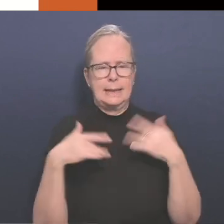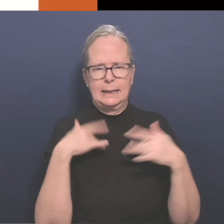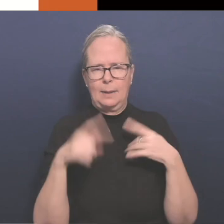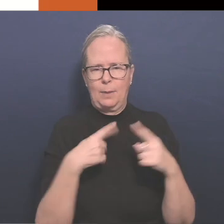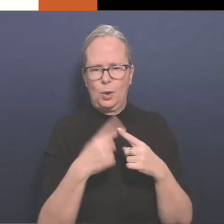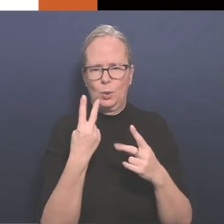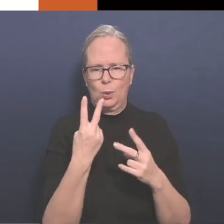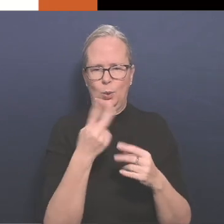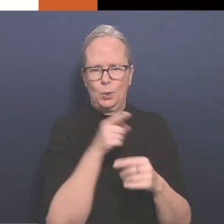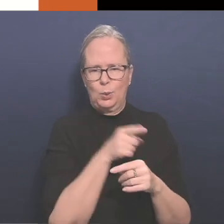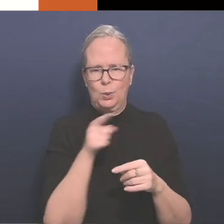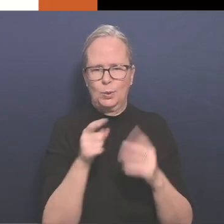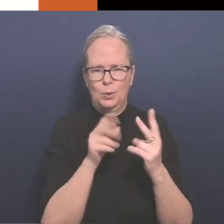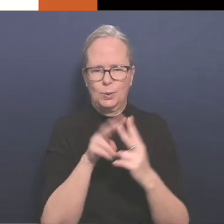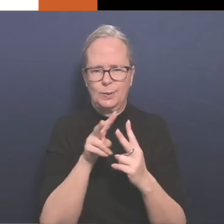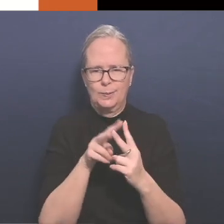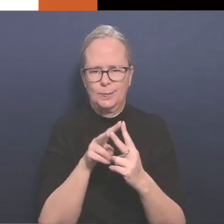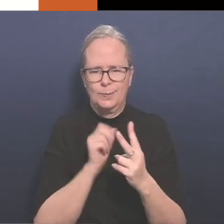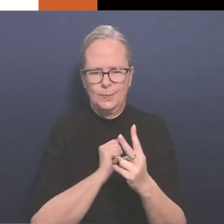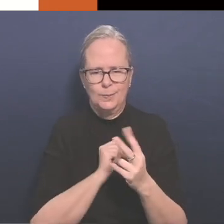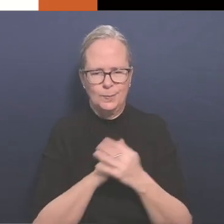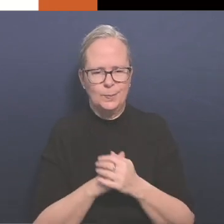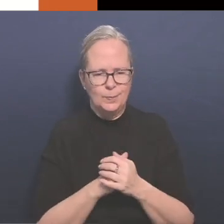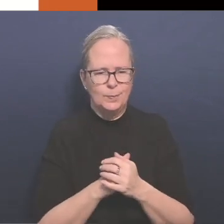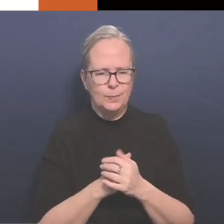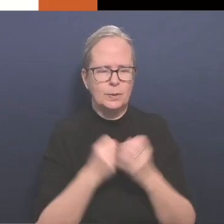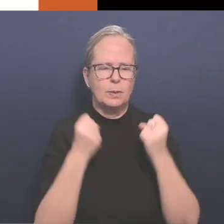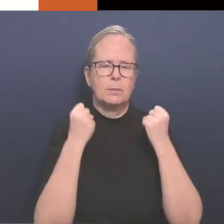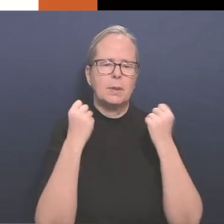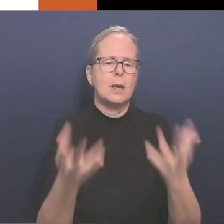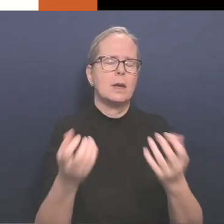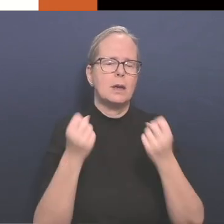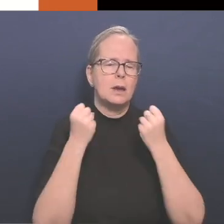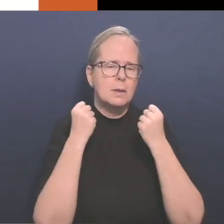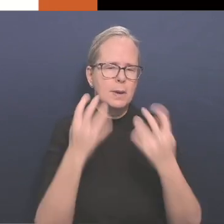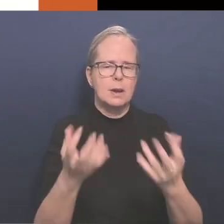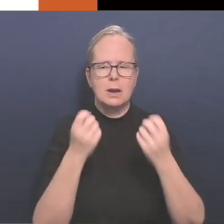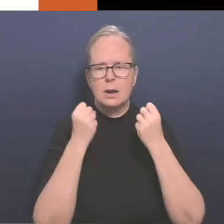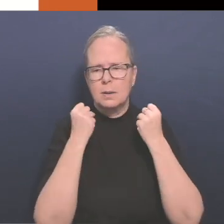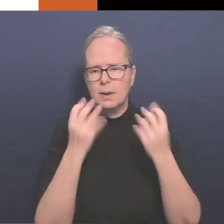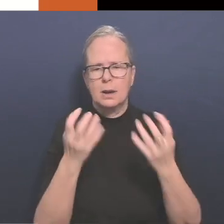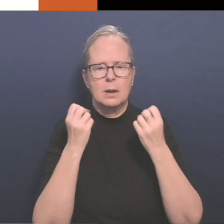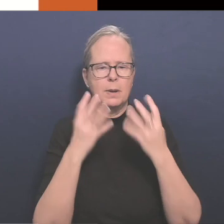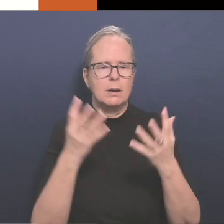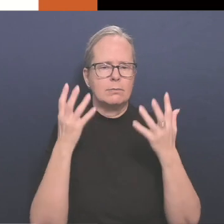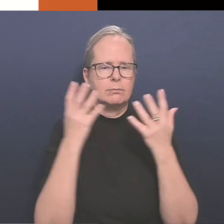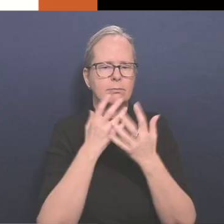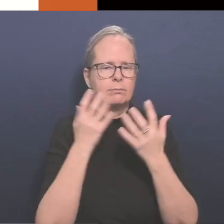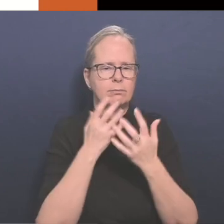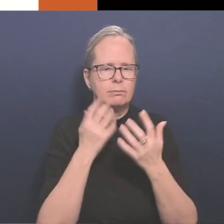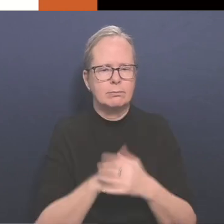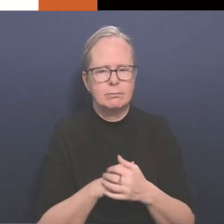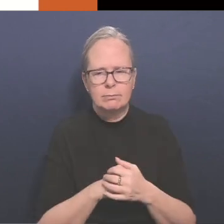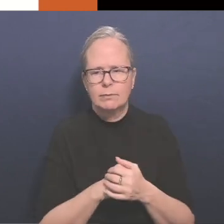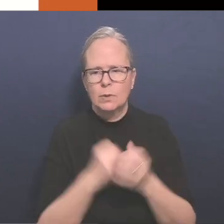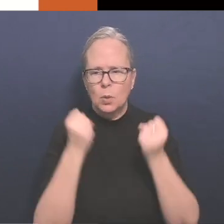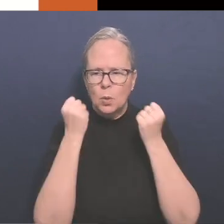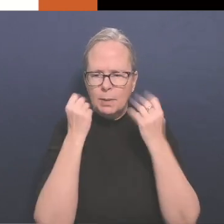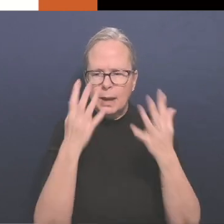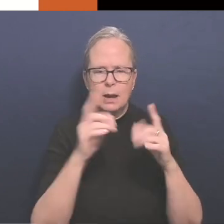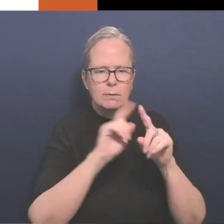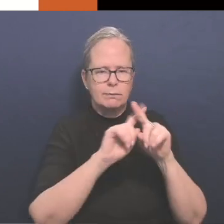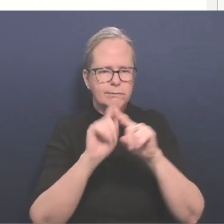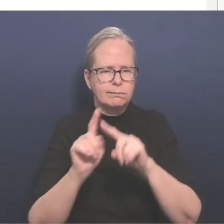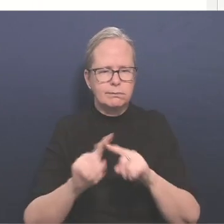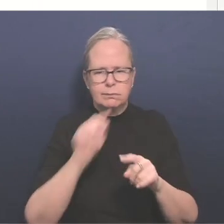in the introduction that the disability benefits can be the most complex to navigate, and they have many steps